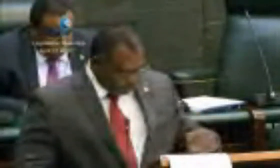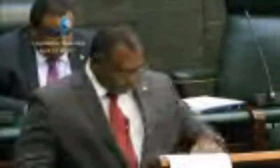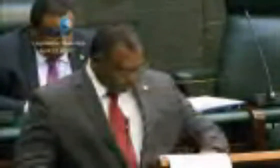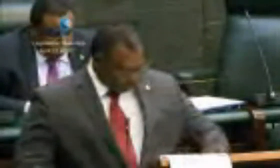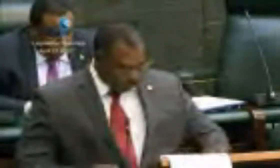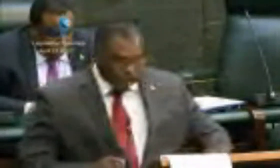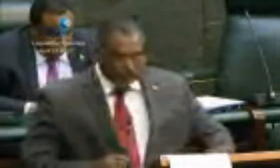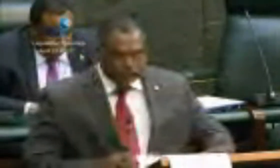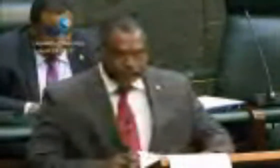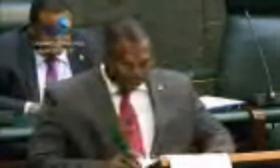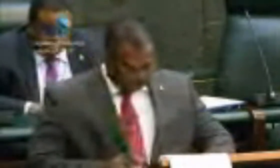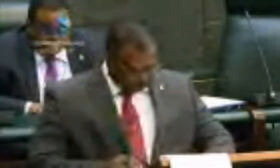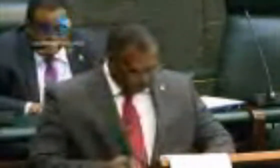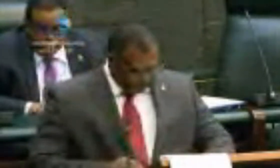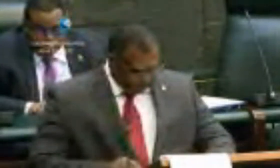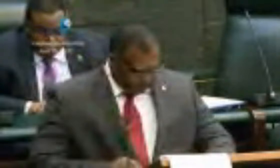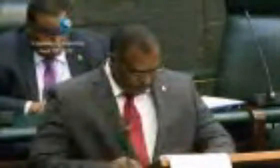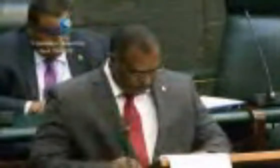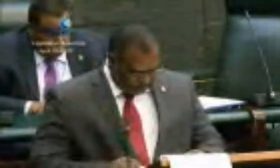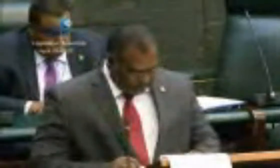Mr. Speaker,